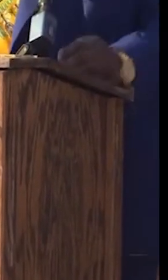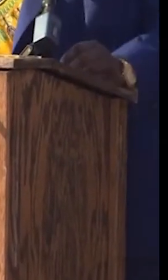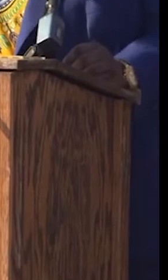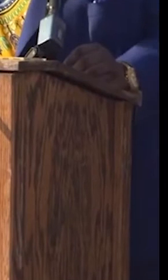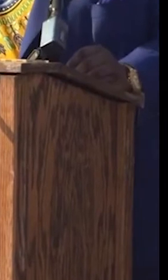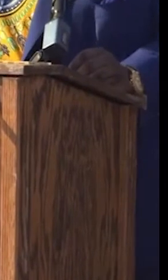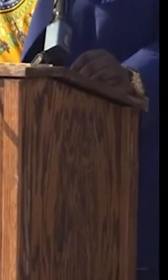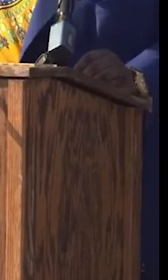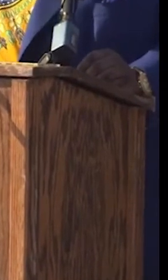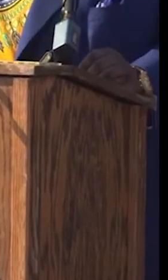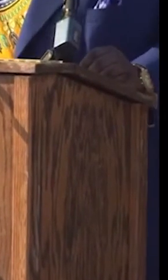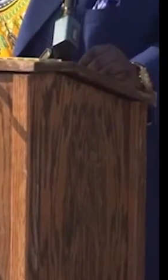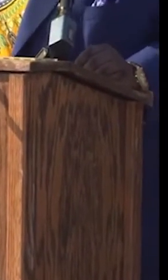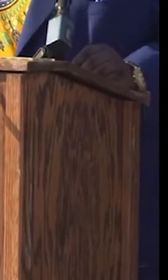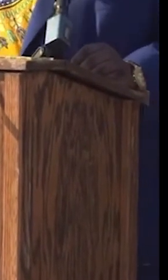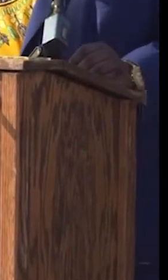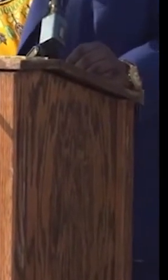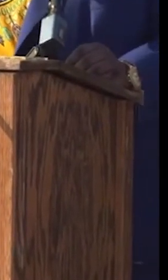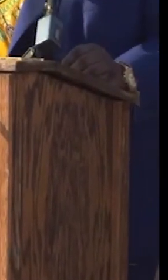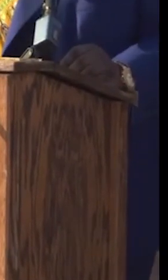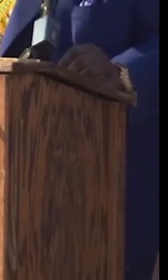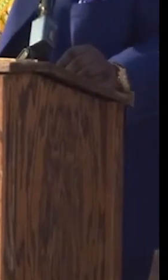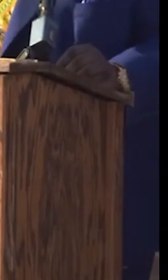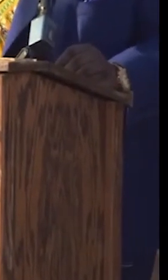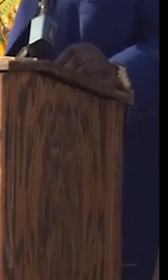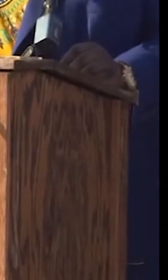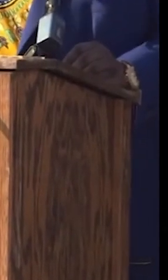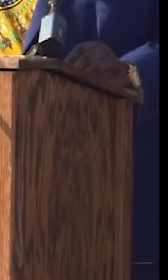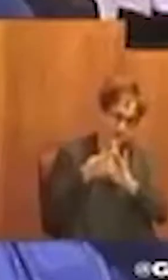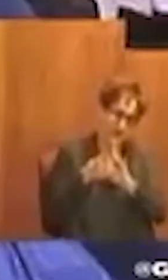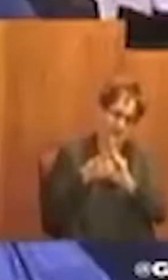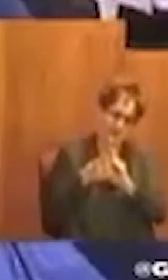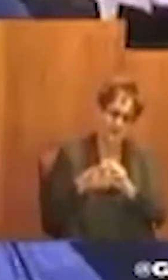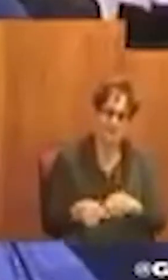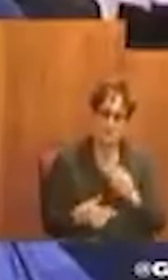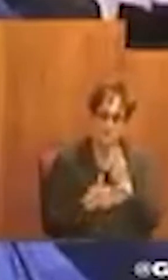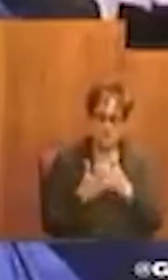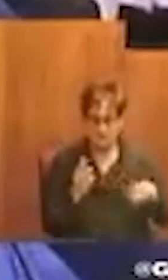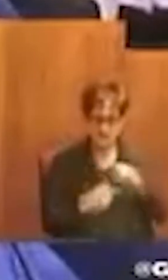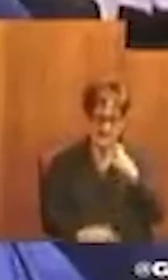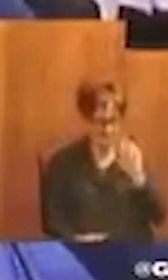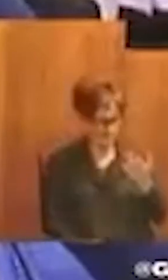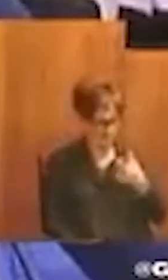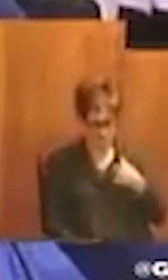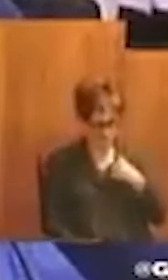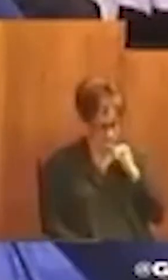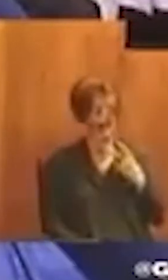and watch us have a peaceful conversation, because our skin intimidates you. Some of you are going to say we don't see